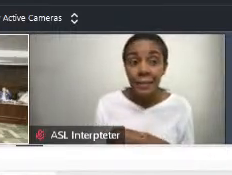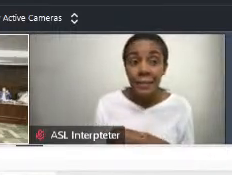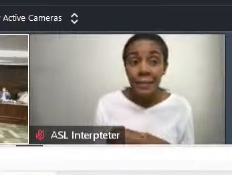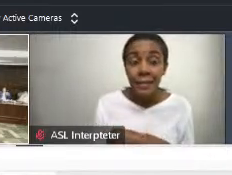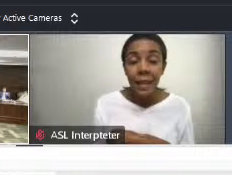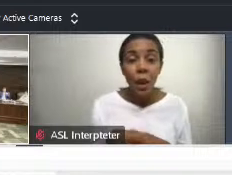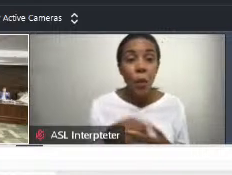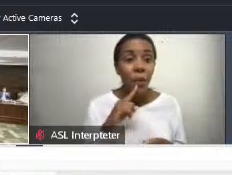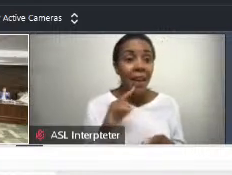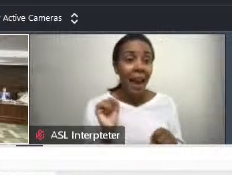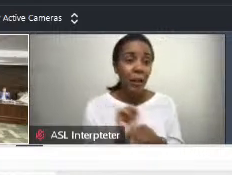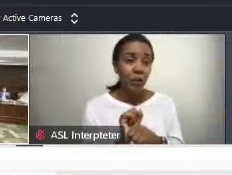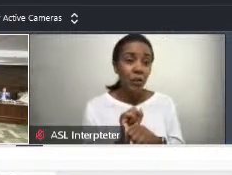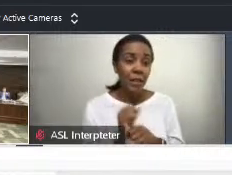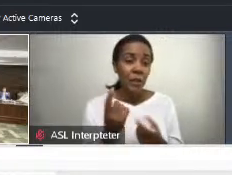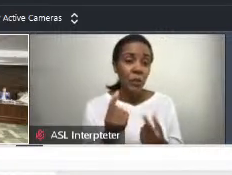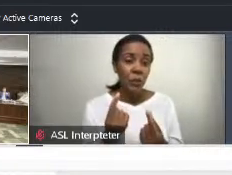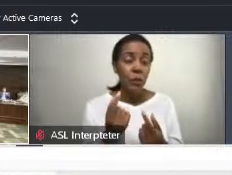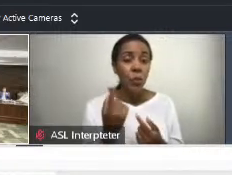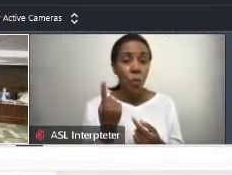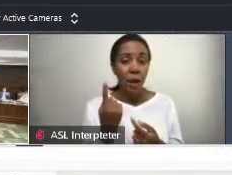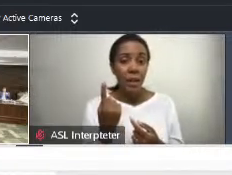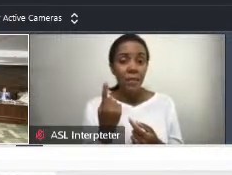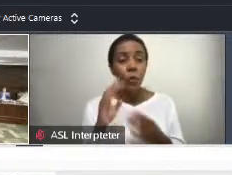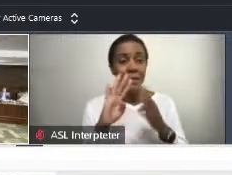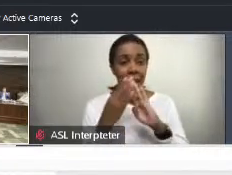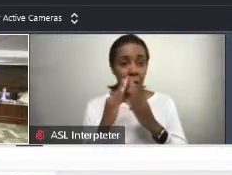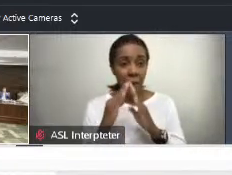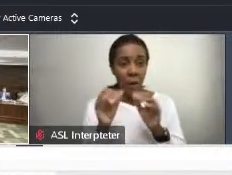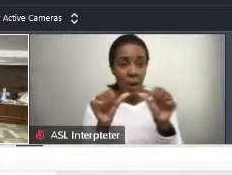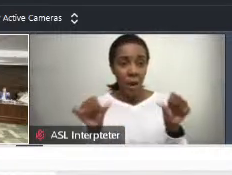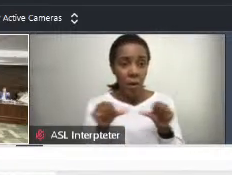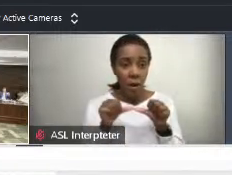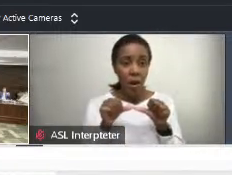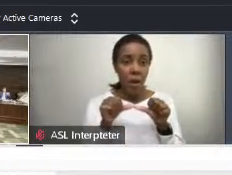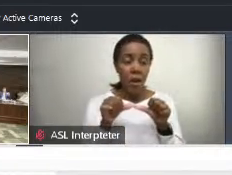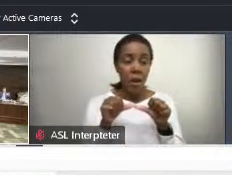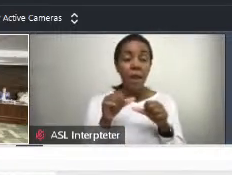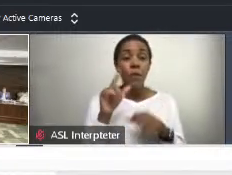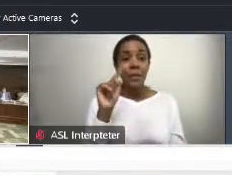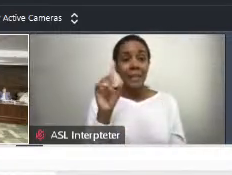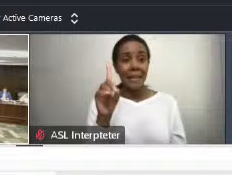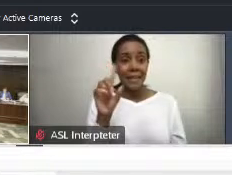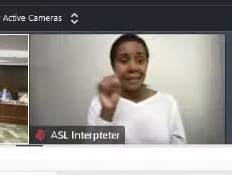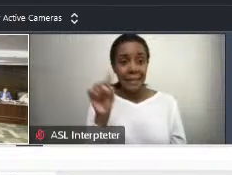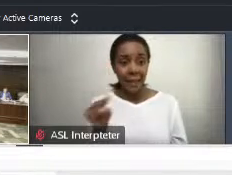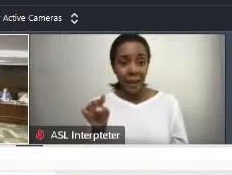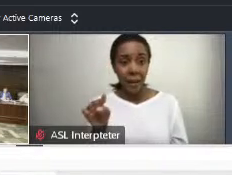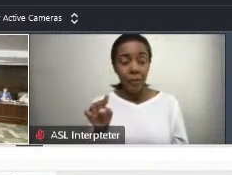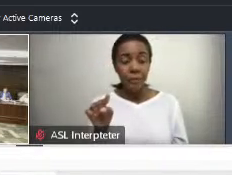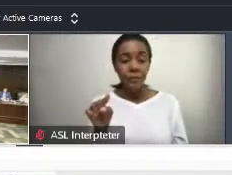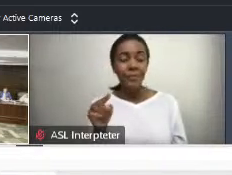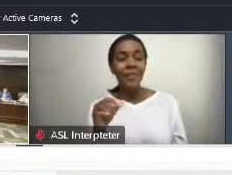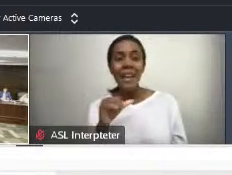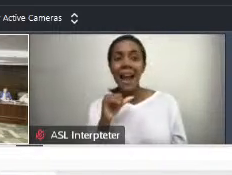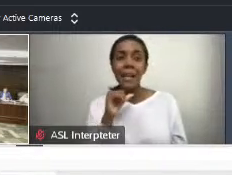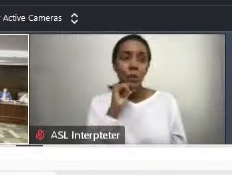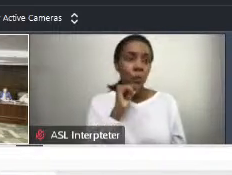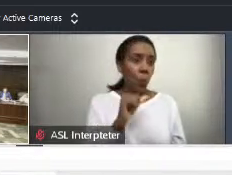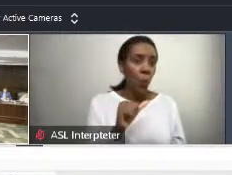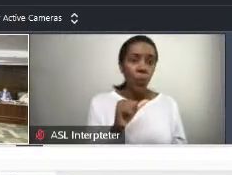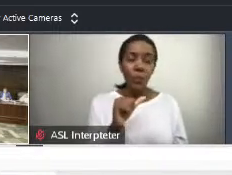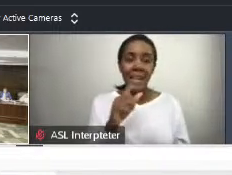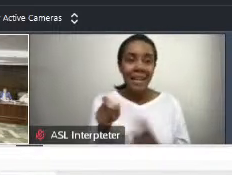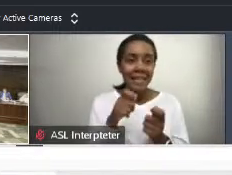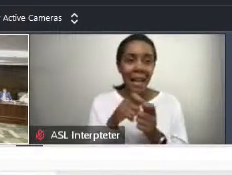We actually just did one as part of the TCZ for the downtown. So we just did one for the downtown TDZ. I don't exactly